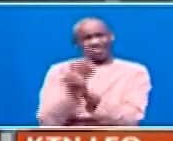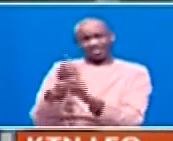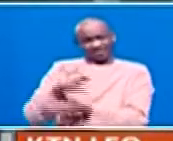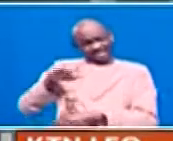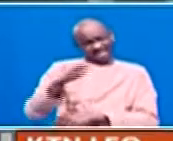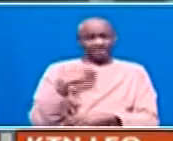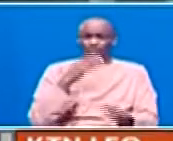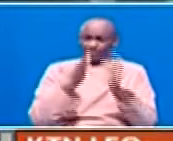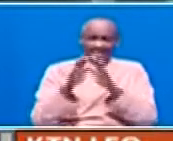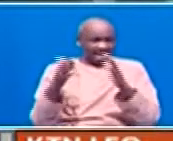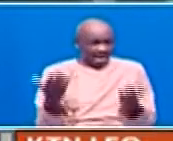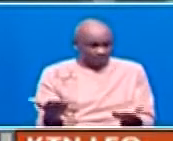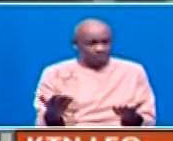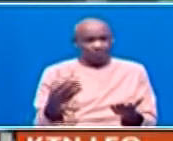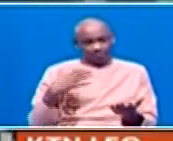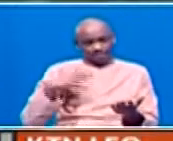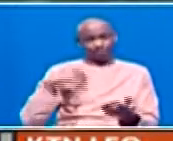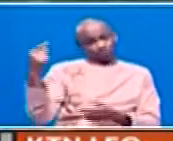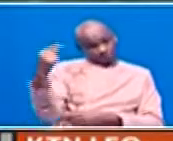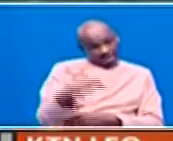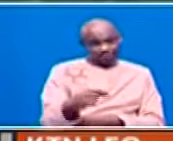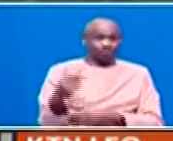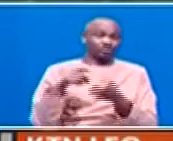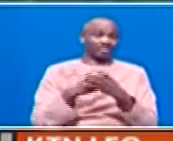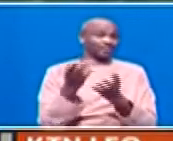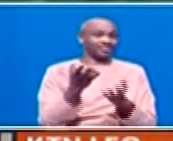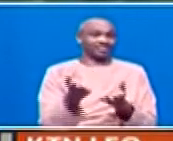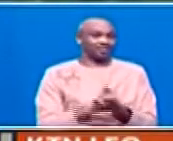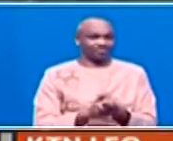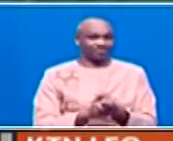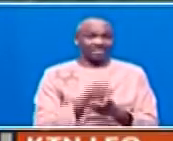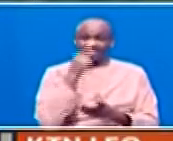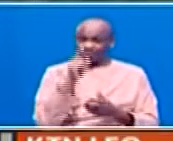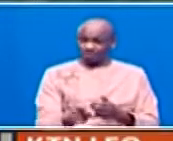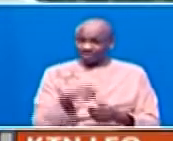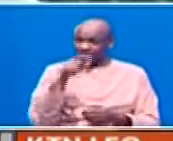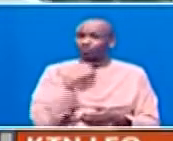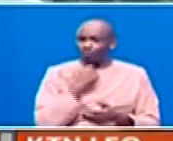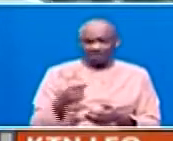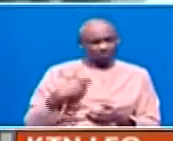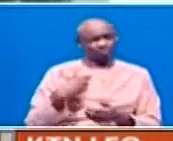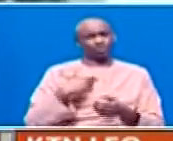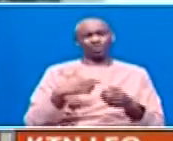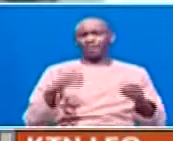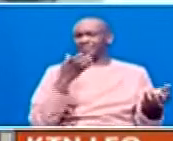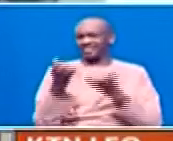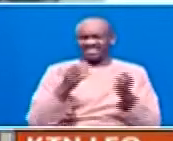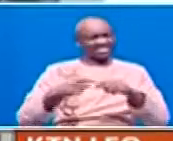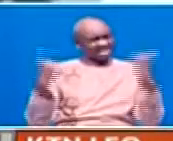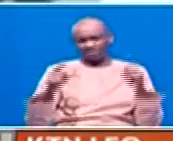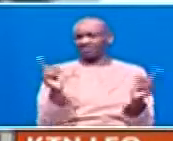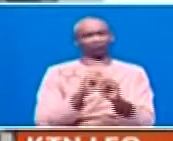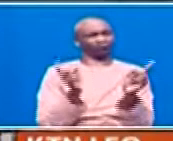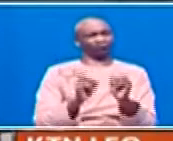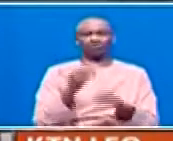kuweka mikakati ya kuwavutia wawekezaji. Aidha, wamesema kuwa mpango wao ni kuziba tofauti za kibiashara katika kaunti zote za